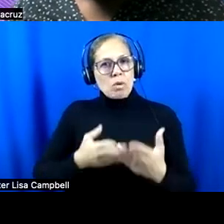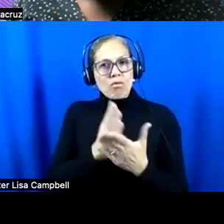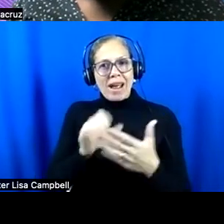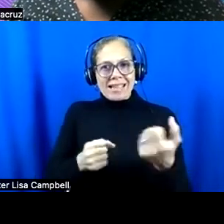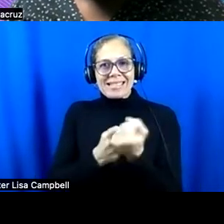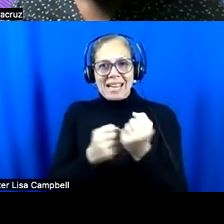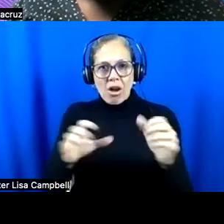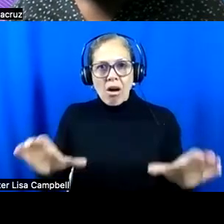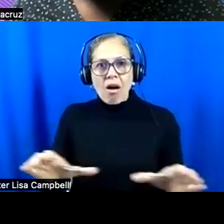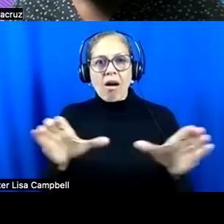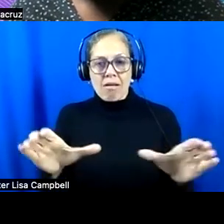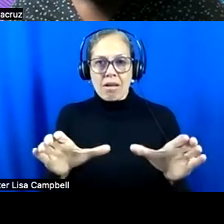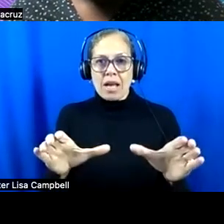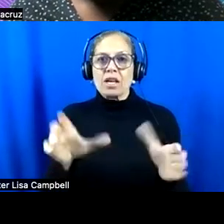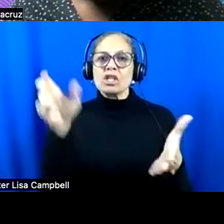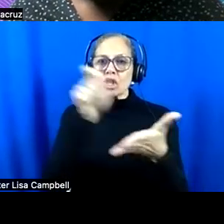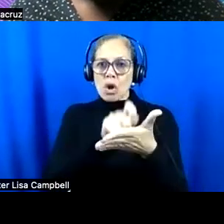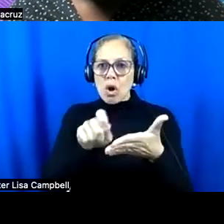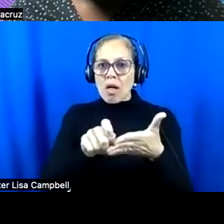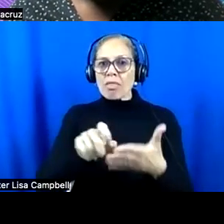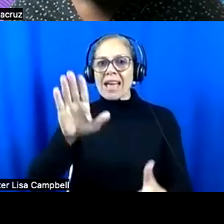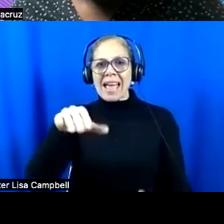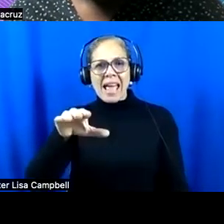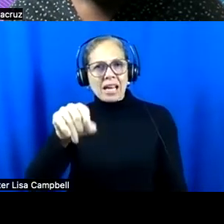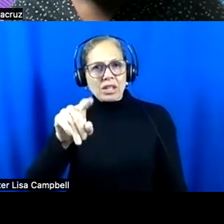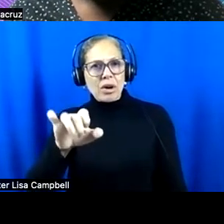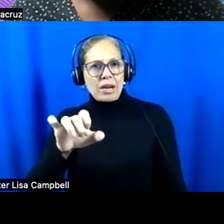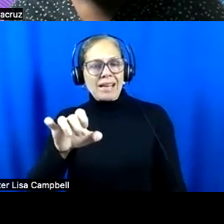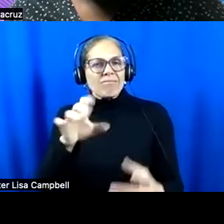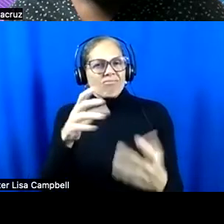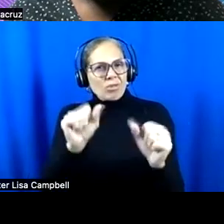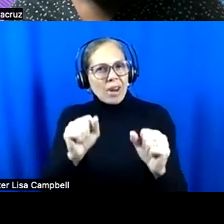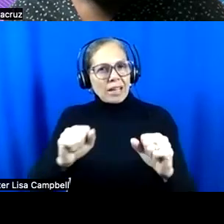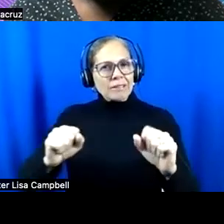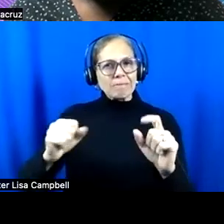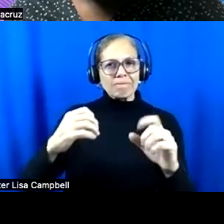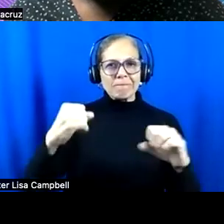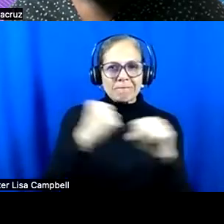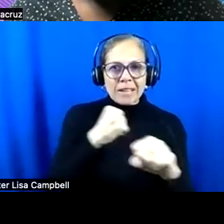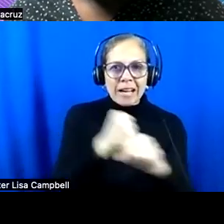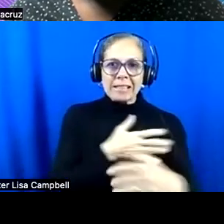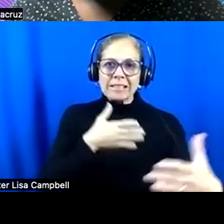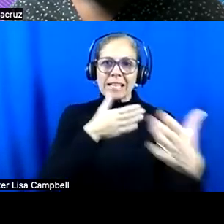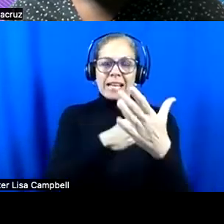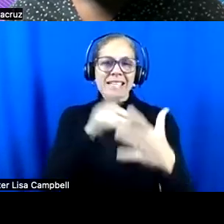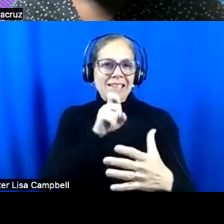Shorty, a guide to combating sexual harassment and violence in schools and on the streets.